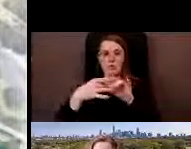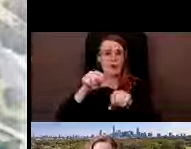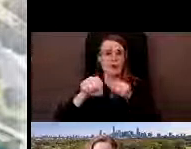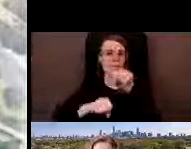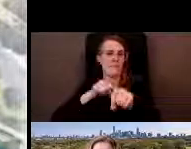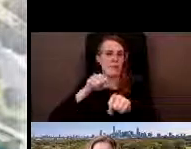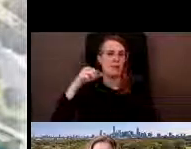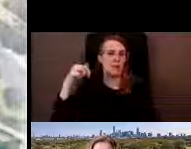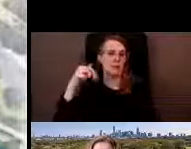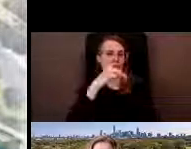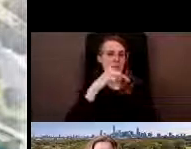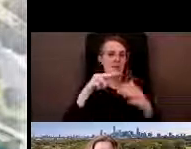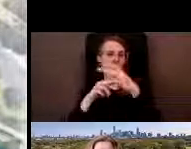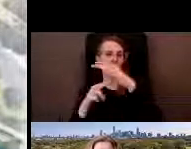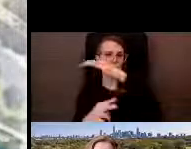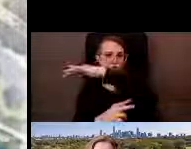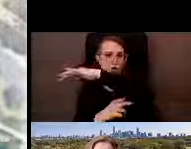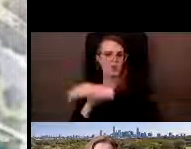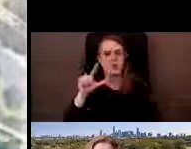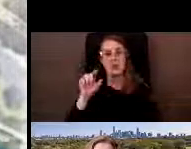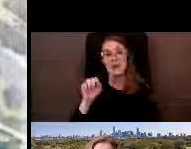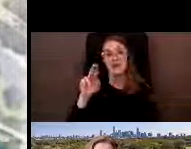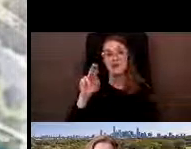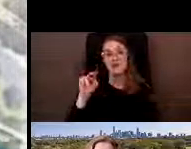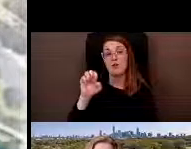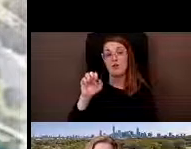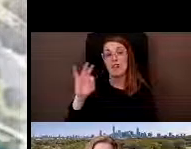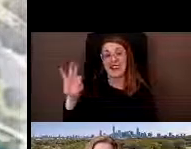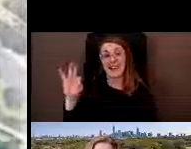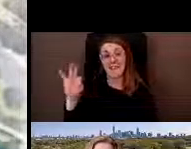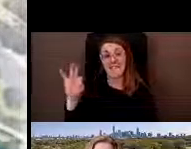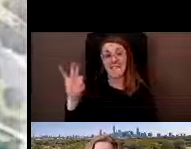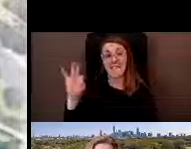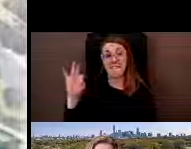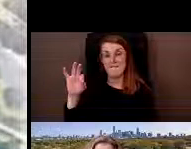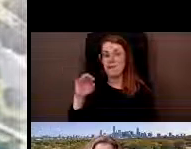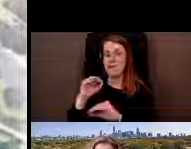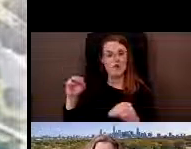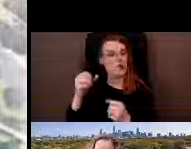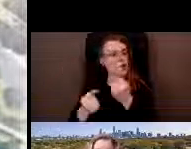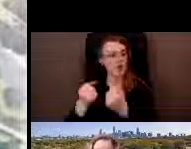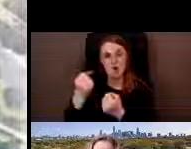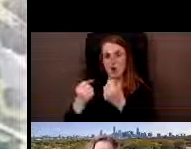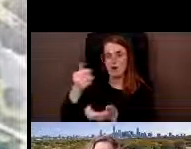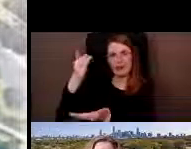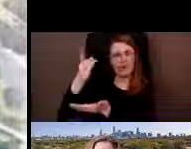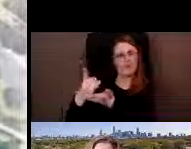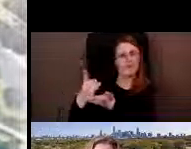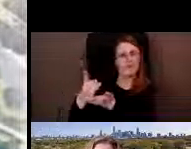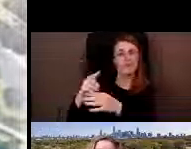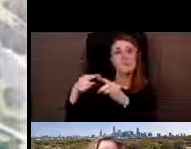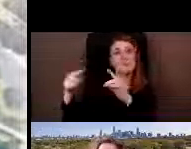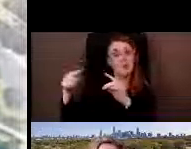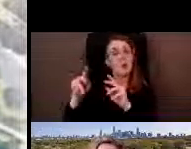Lou Neff Road, again, is close to vehicular traffic, so no cars, but welcoming